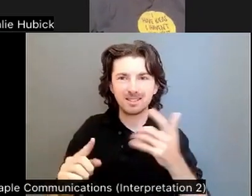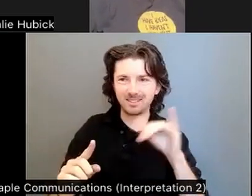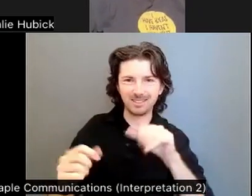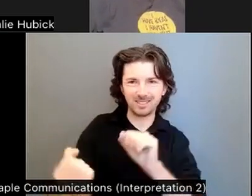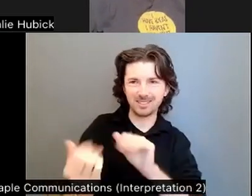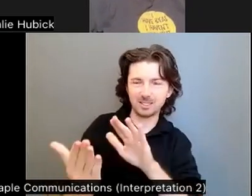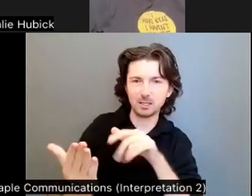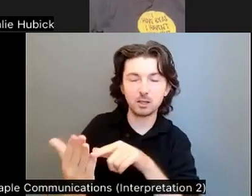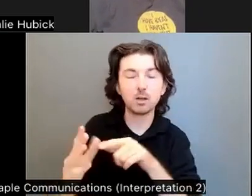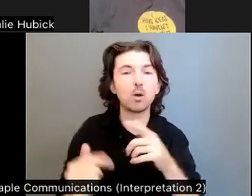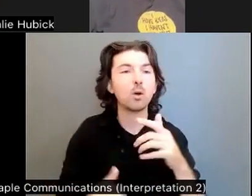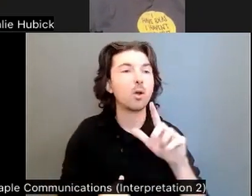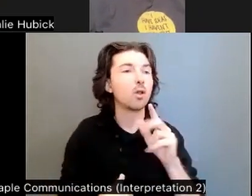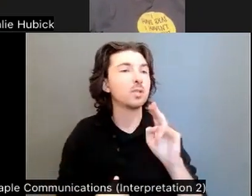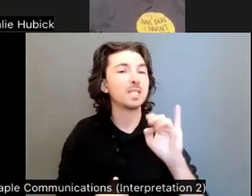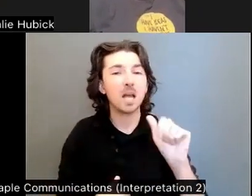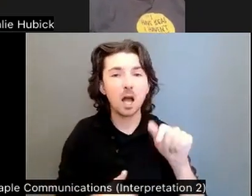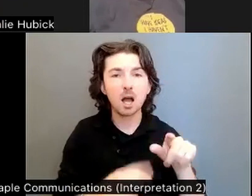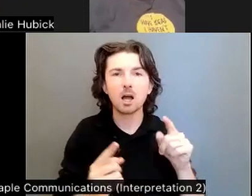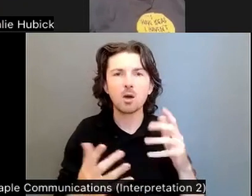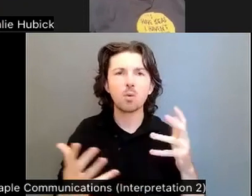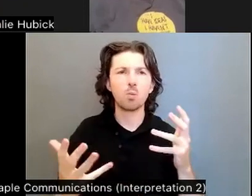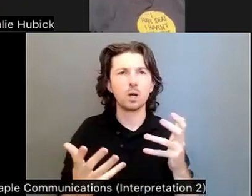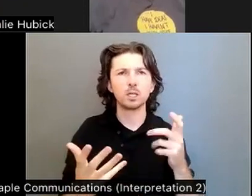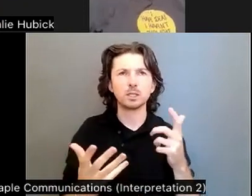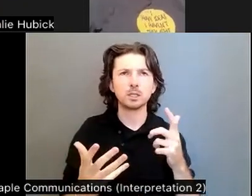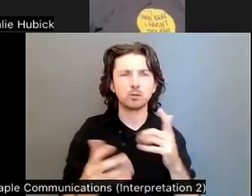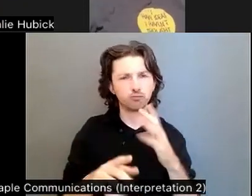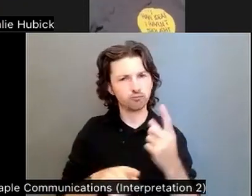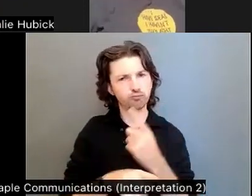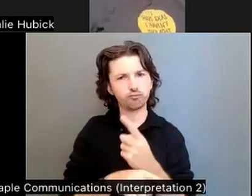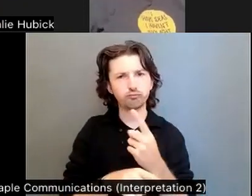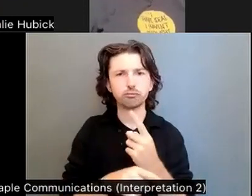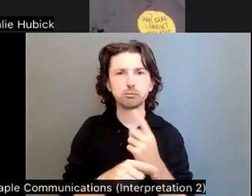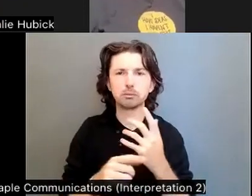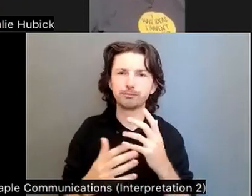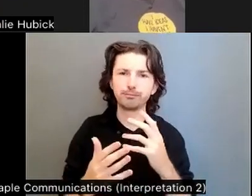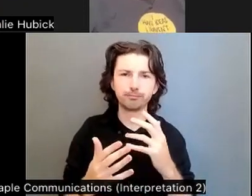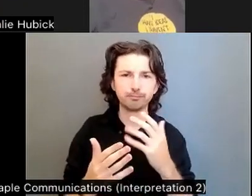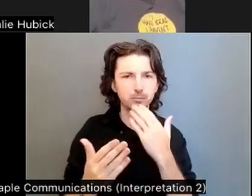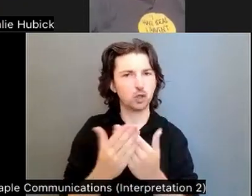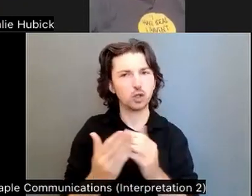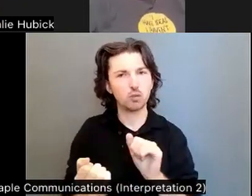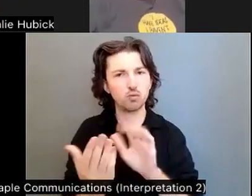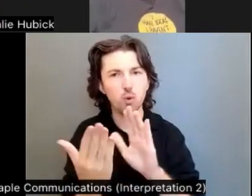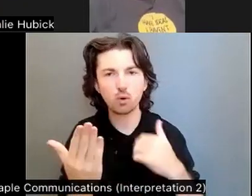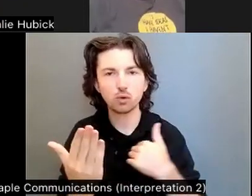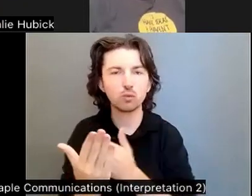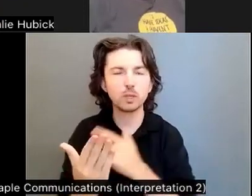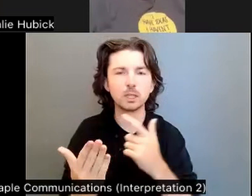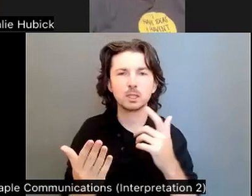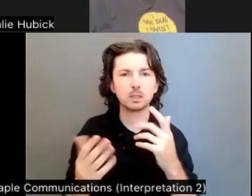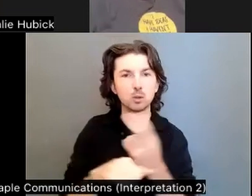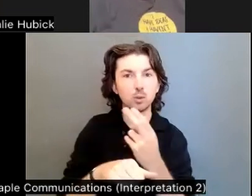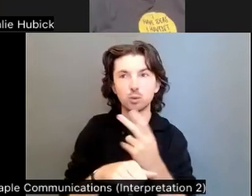questions there, what are the practical ways that we can register our desires and needs and demands,